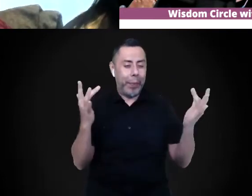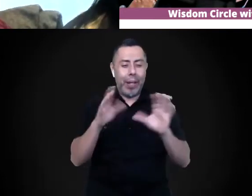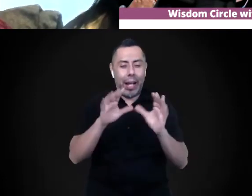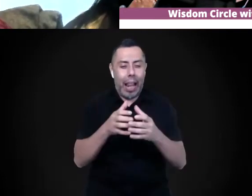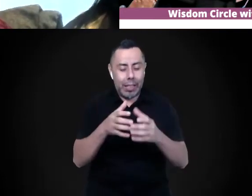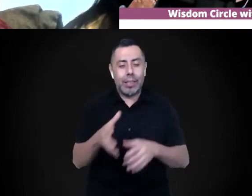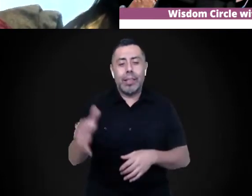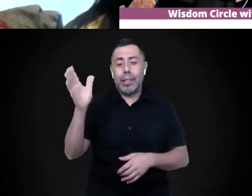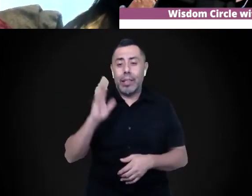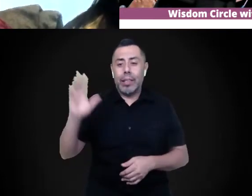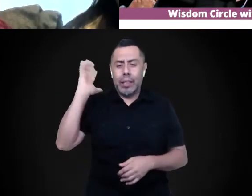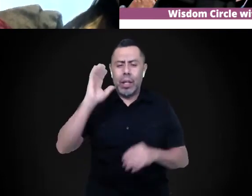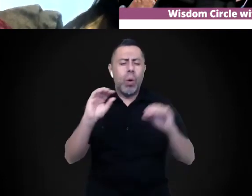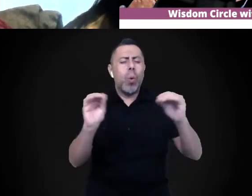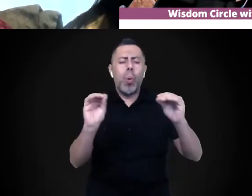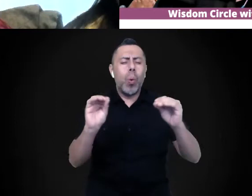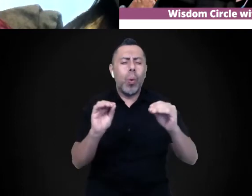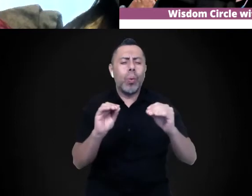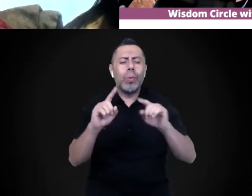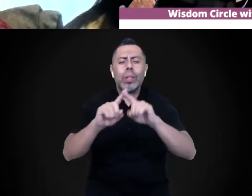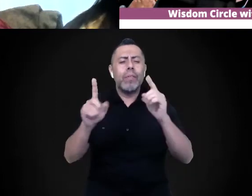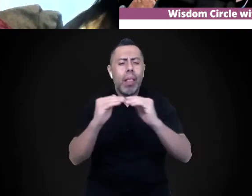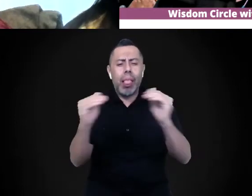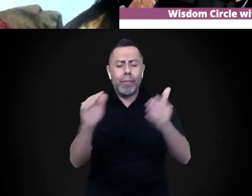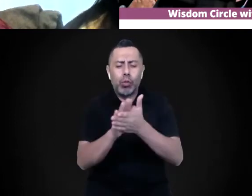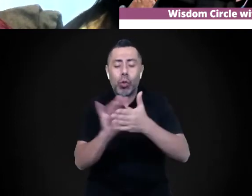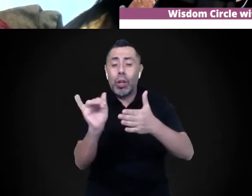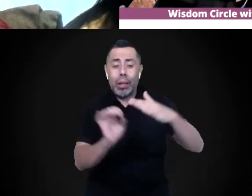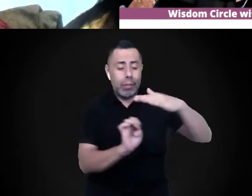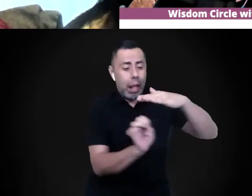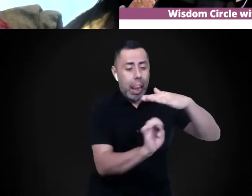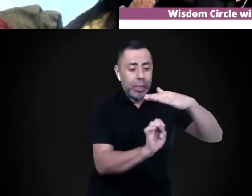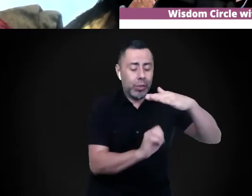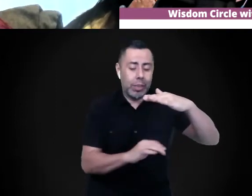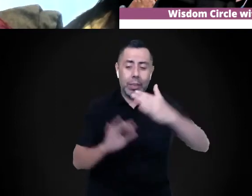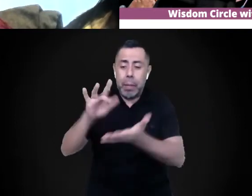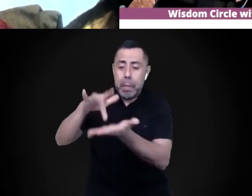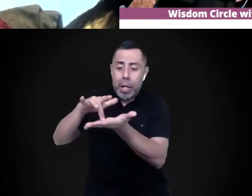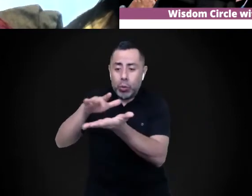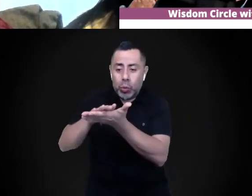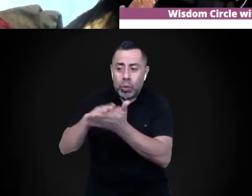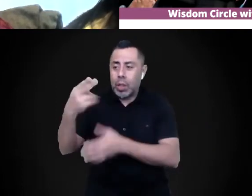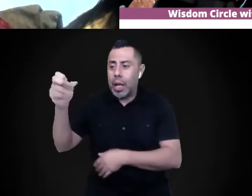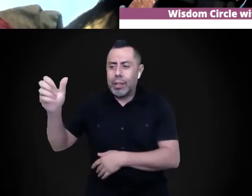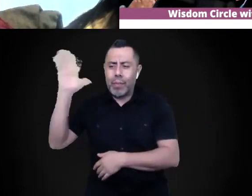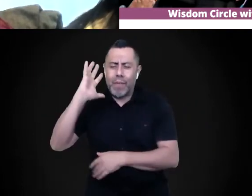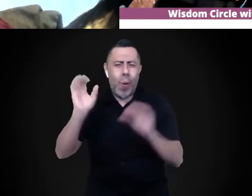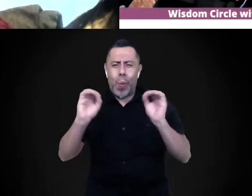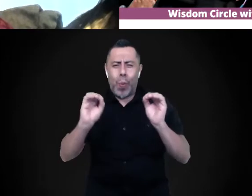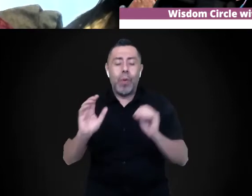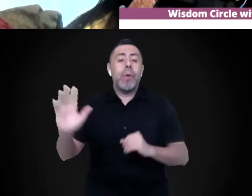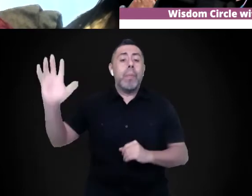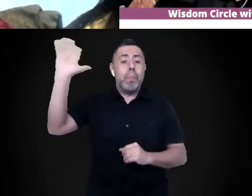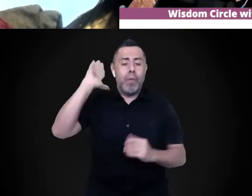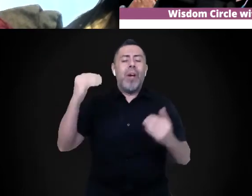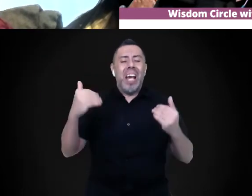like elementary school, junior high, high school. So they had these five-year programs, and there was